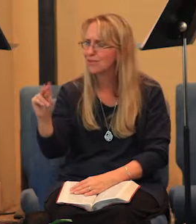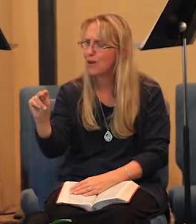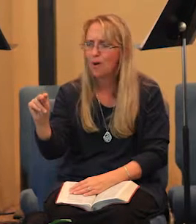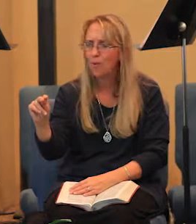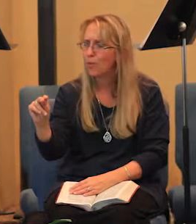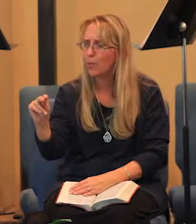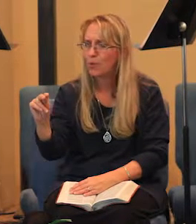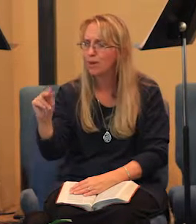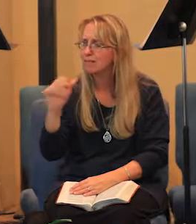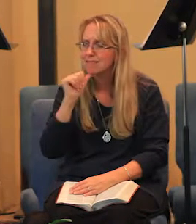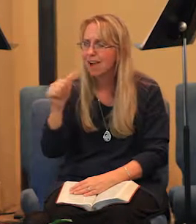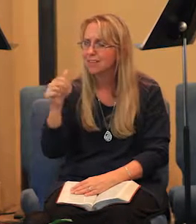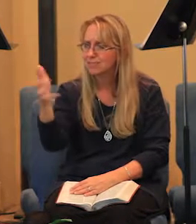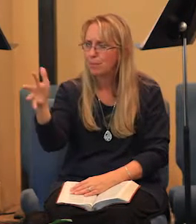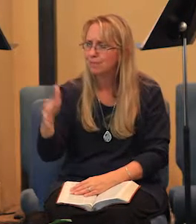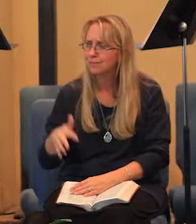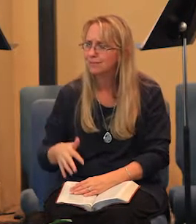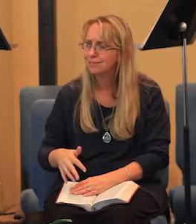it.